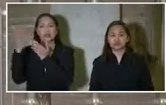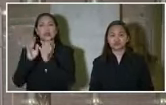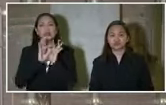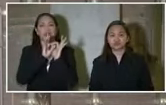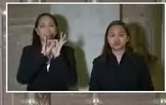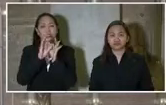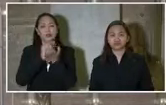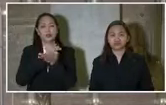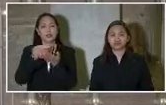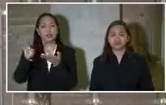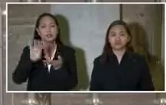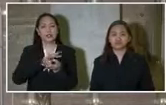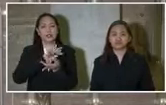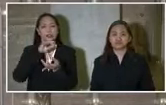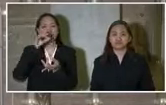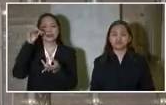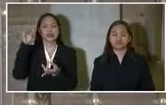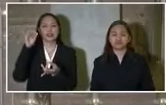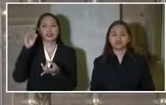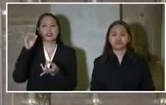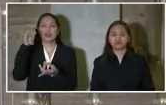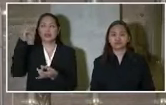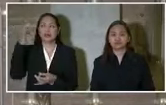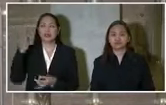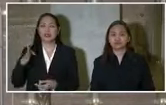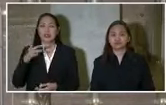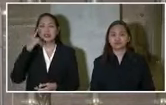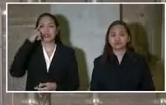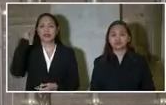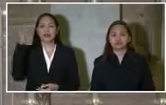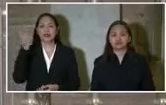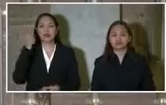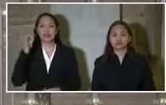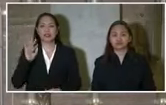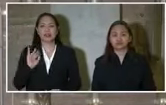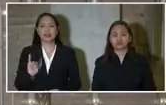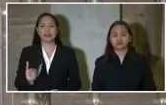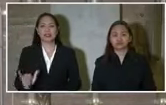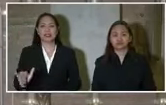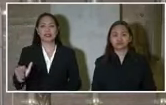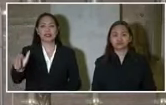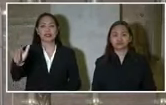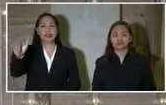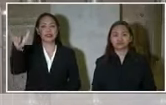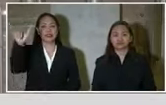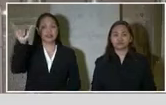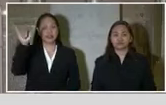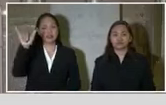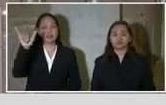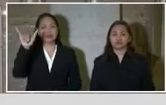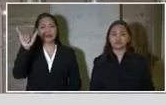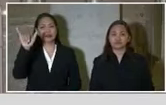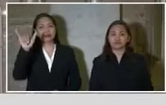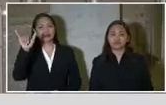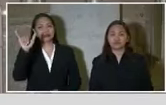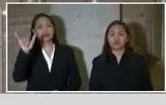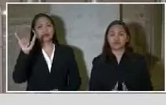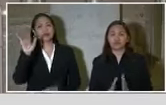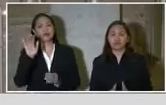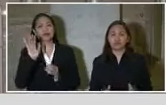the Holy Spirit, God forever and ever.